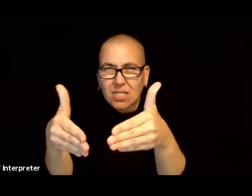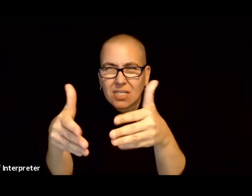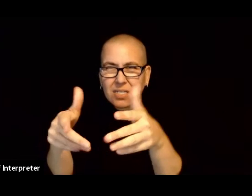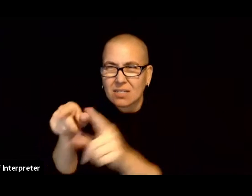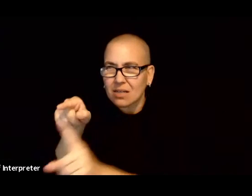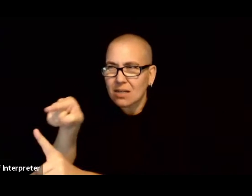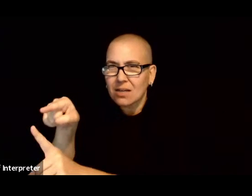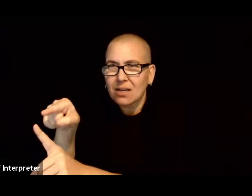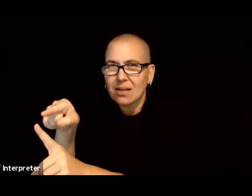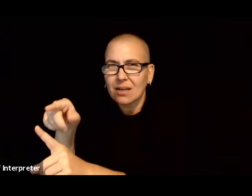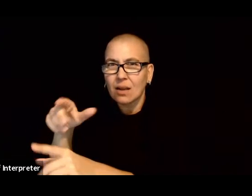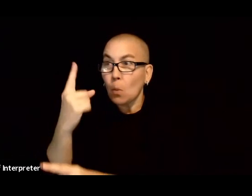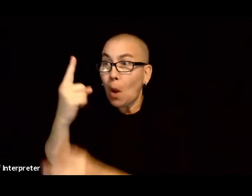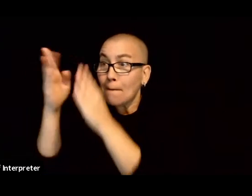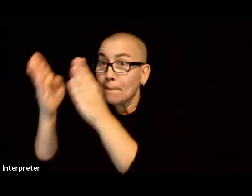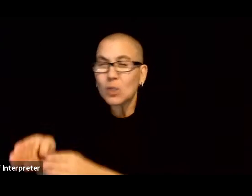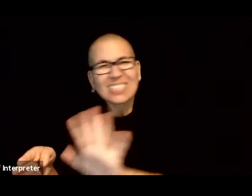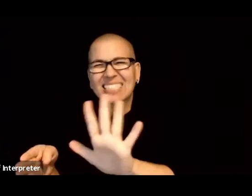Thank you.